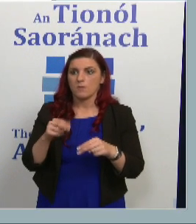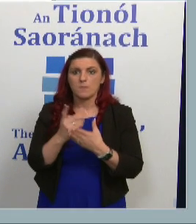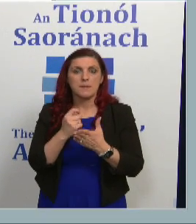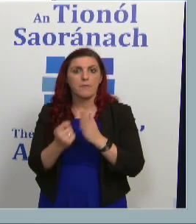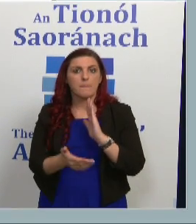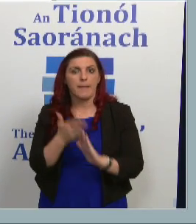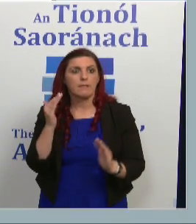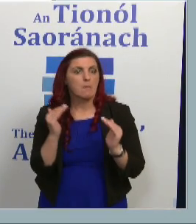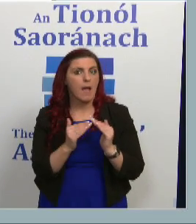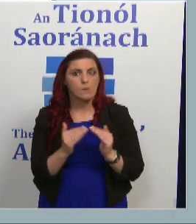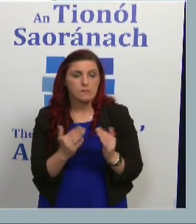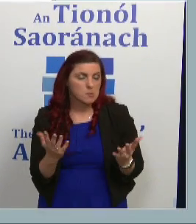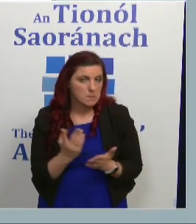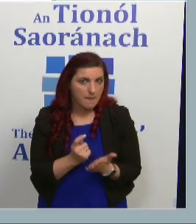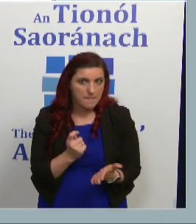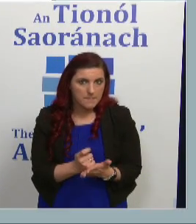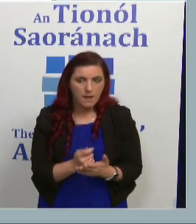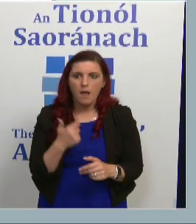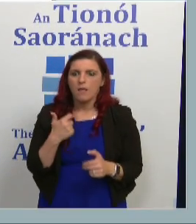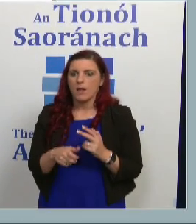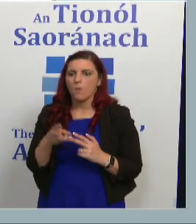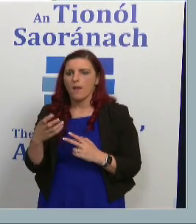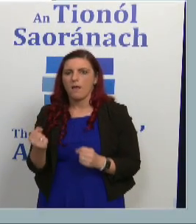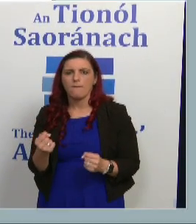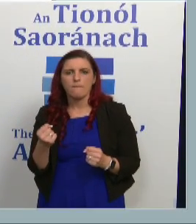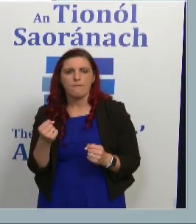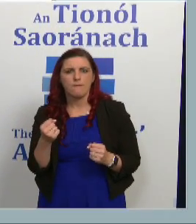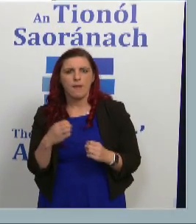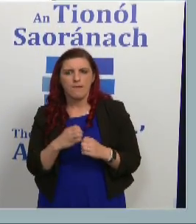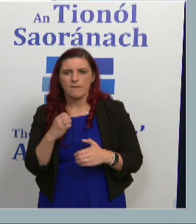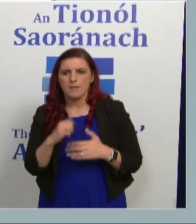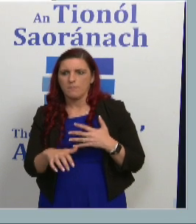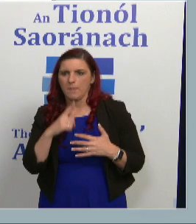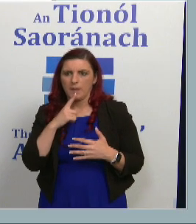has a housing function. It brings into his home an unfailing supply of pure